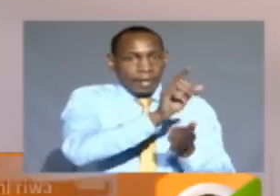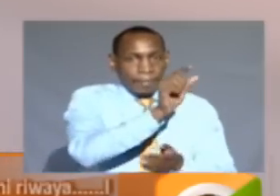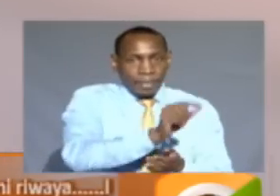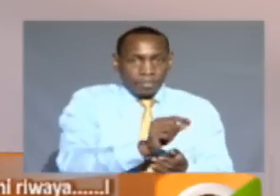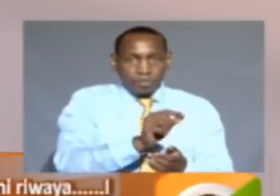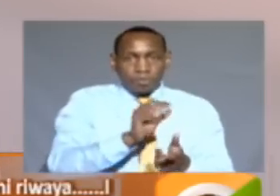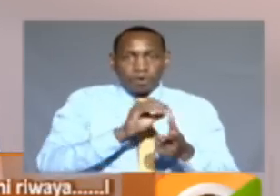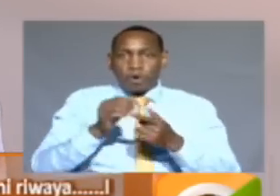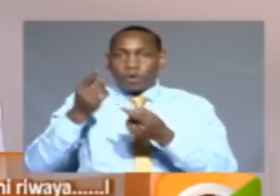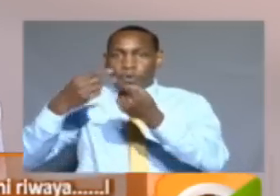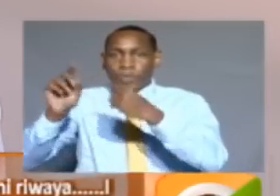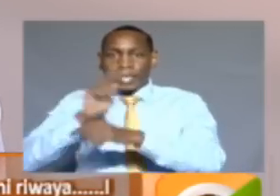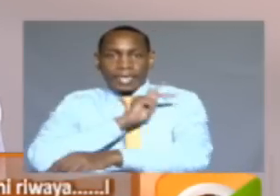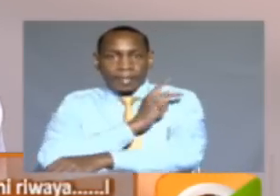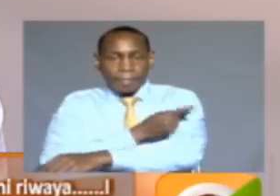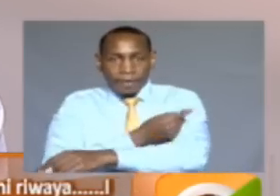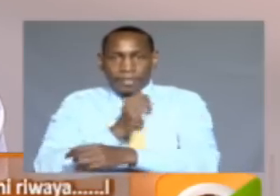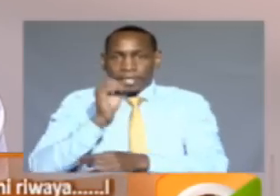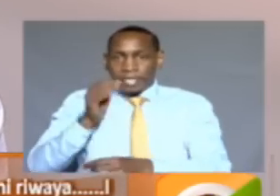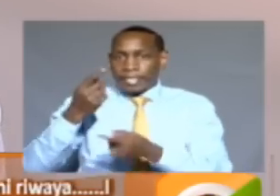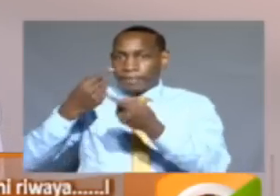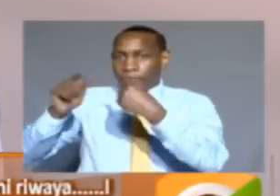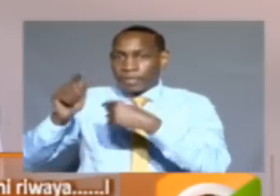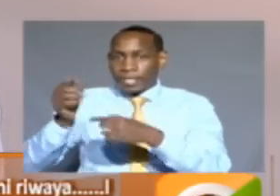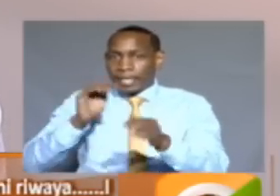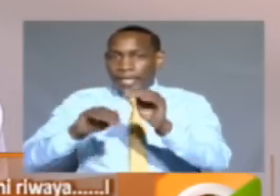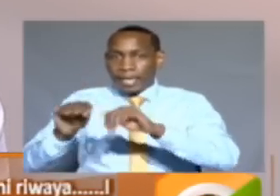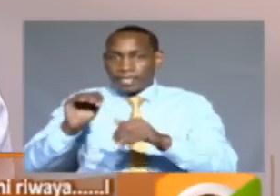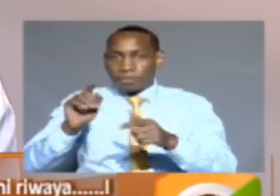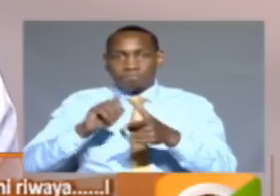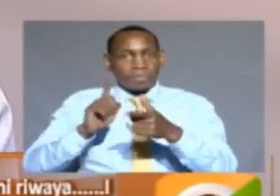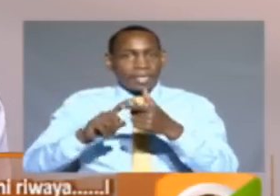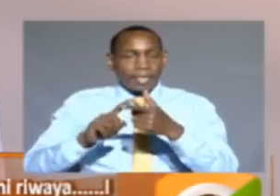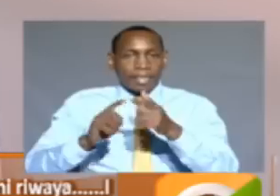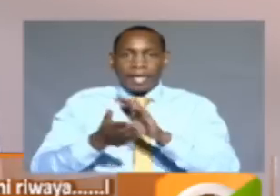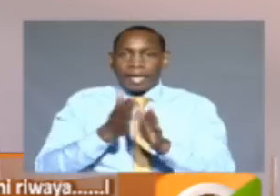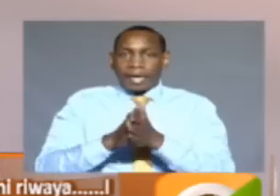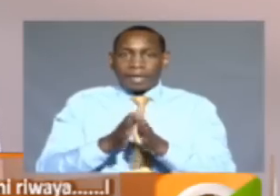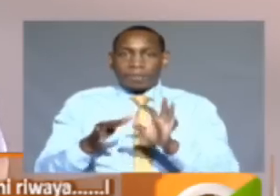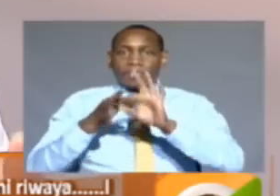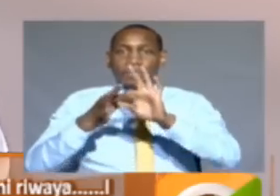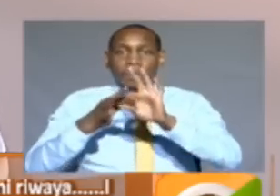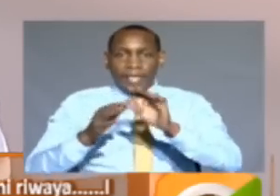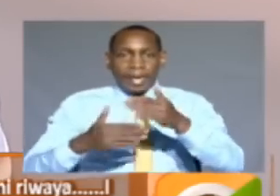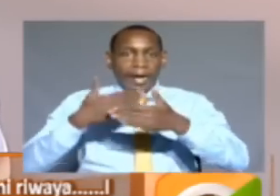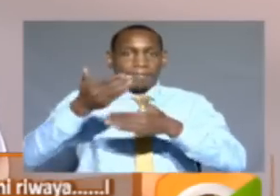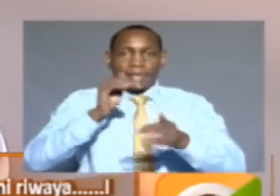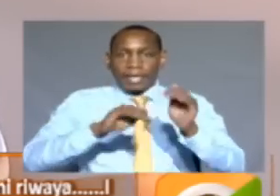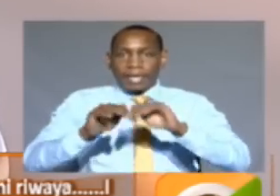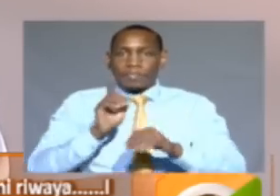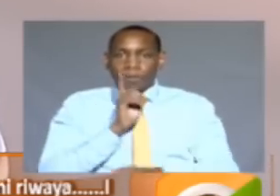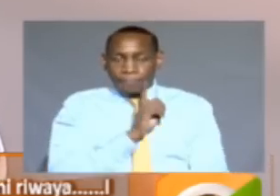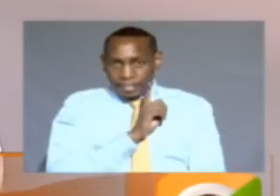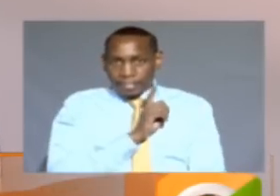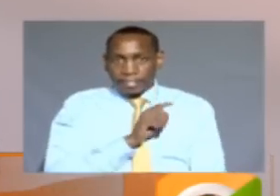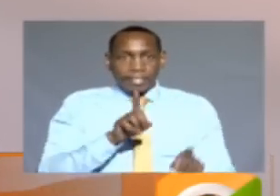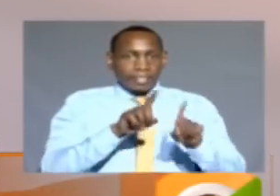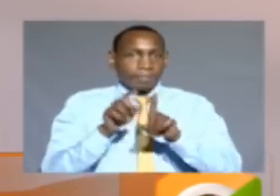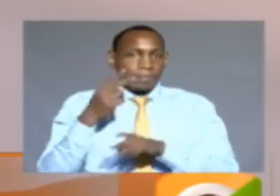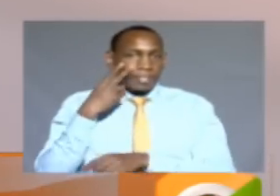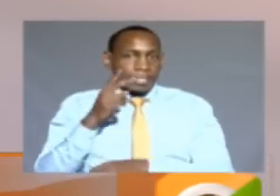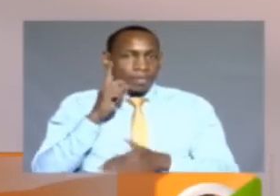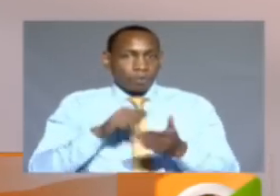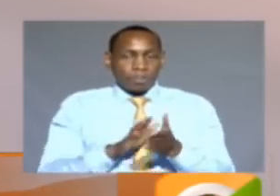win power. Right. And if they are fortunate enough to win power, then there is no glue that keeps them together after the election. That's why you see there are all